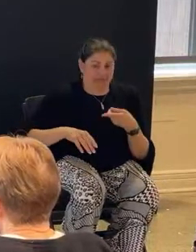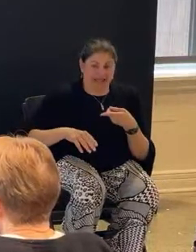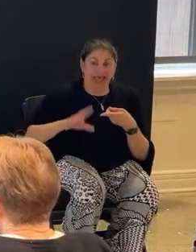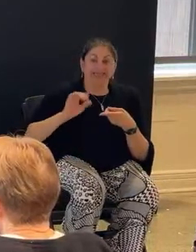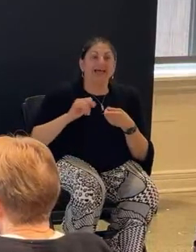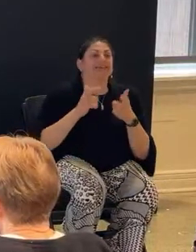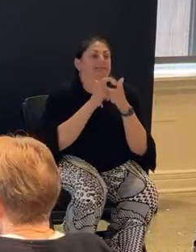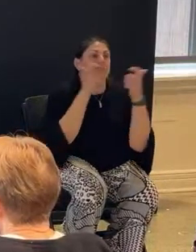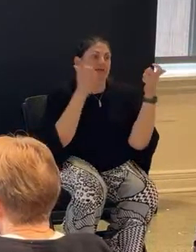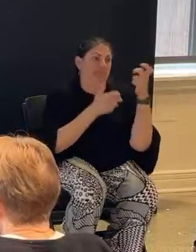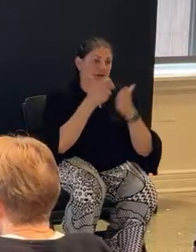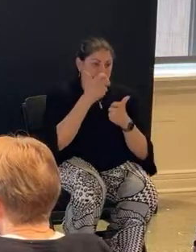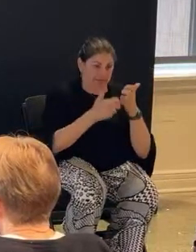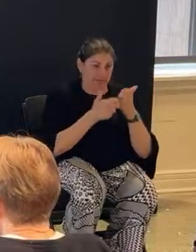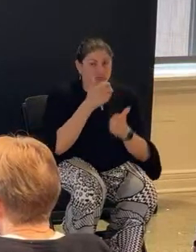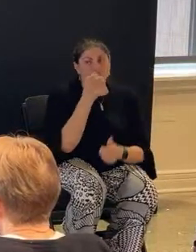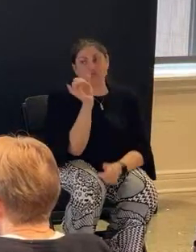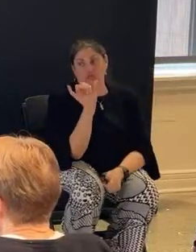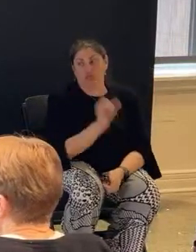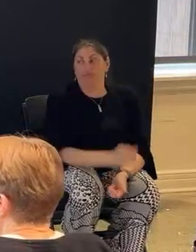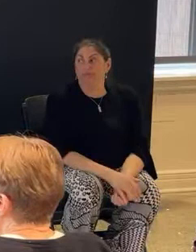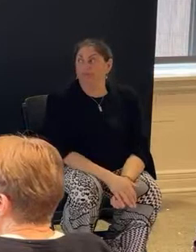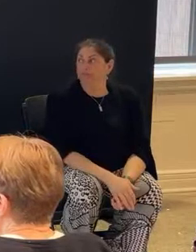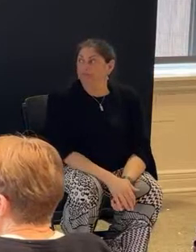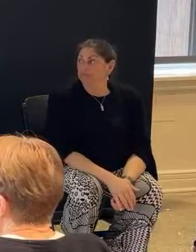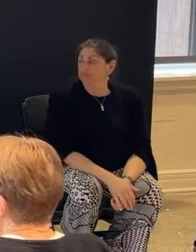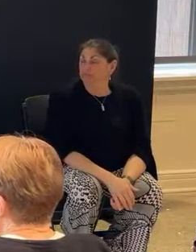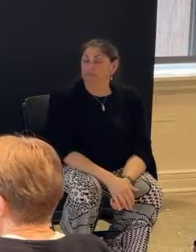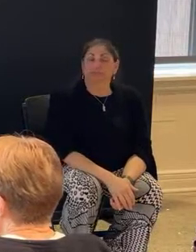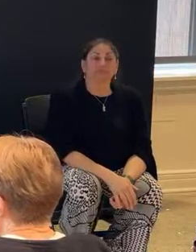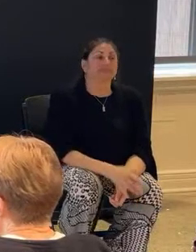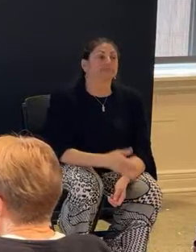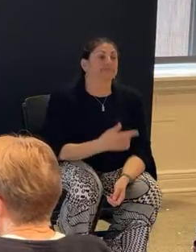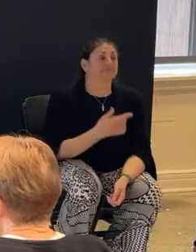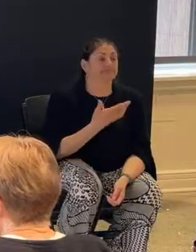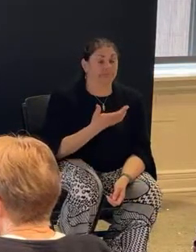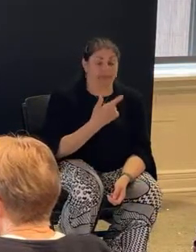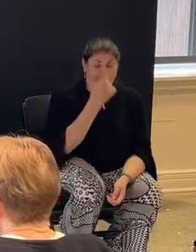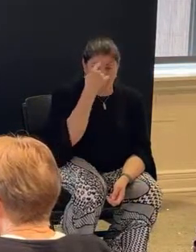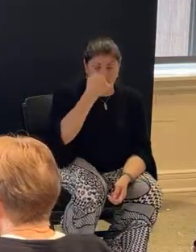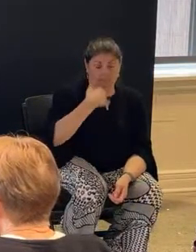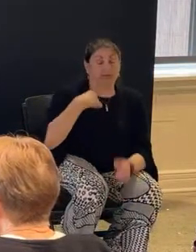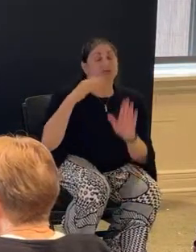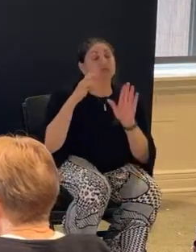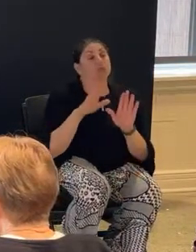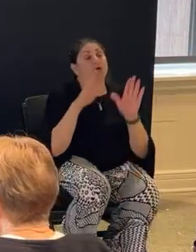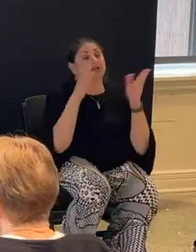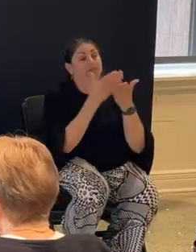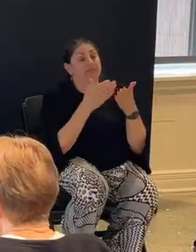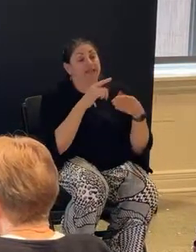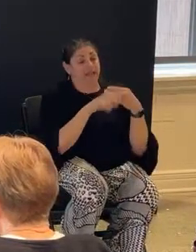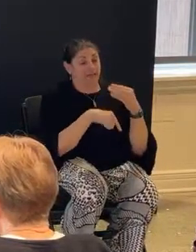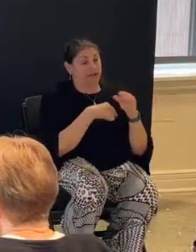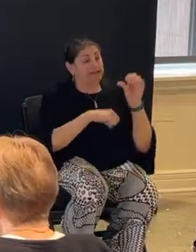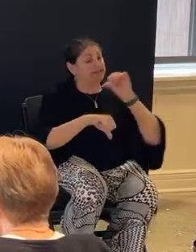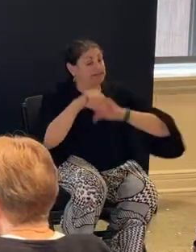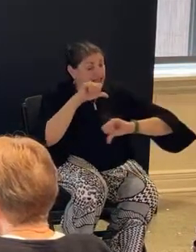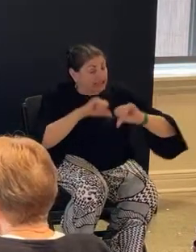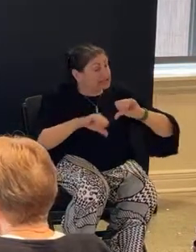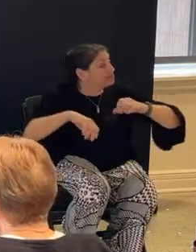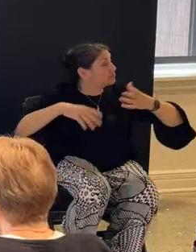So that's a big problem as well. But, you know, to me, the wonderful thing about science is eventually the truth will